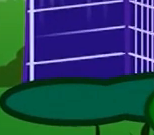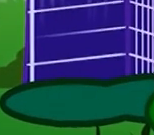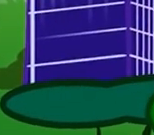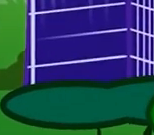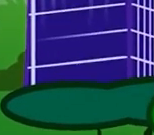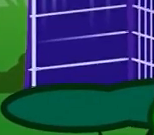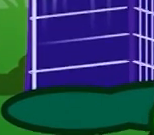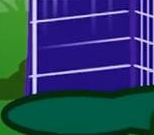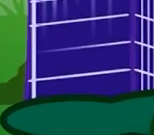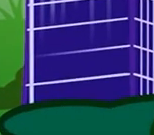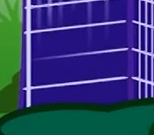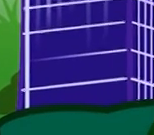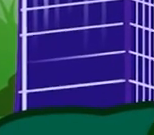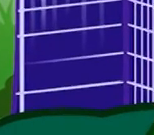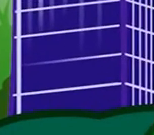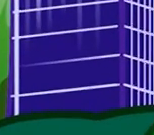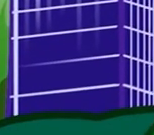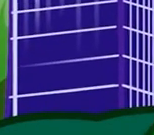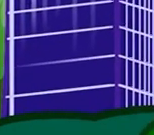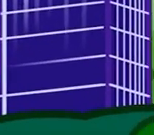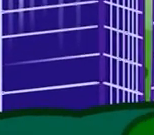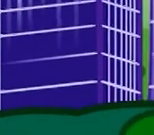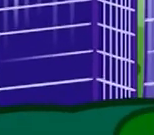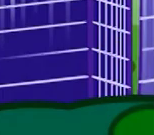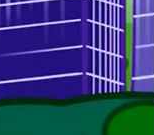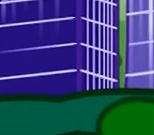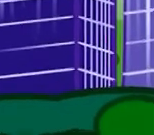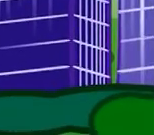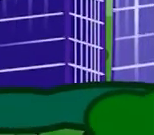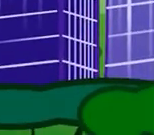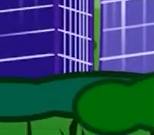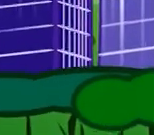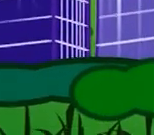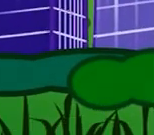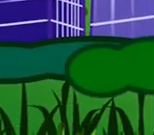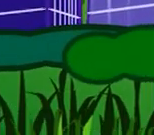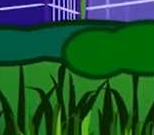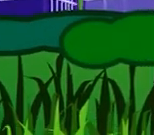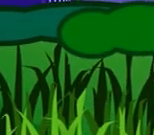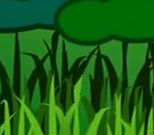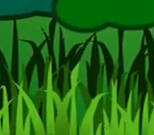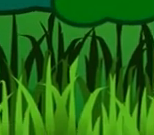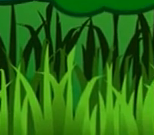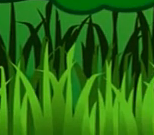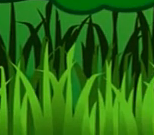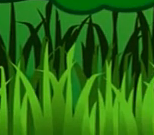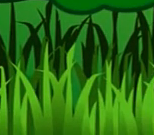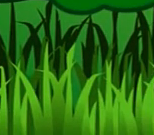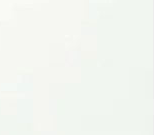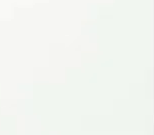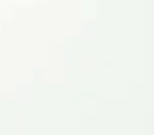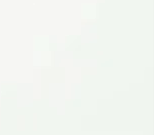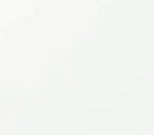fikrlashga zarurat tug'diradigan global muammolarni hal qilishda innovatsion bilim va yaratuvchanlik qobiliyatiga tobora ehtiyoj